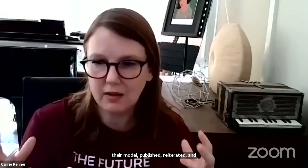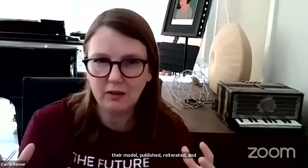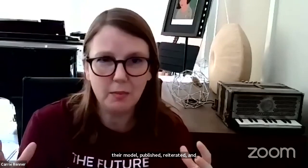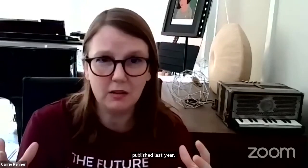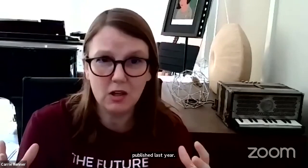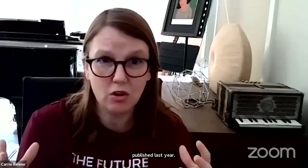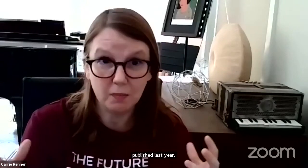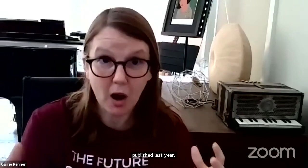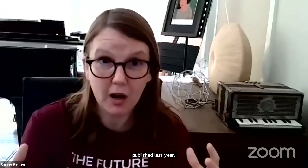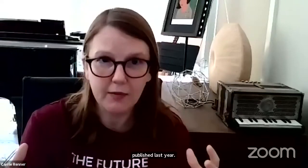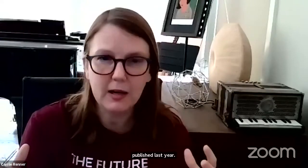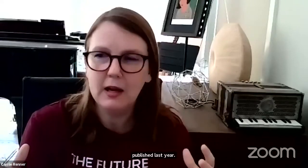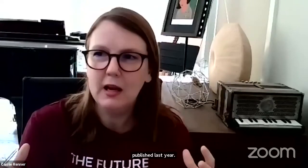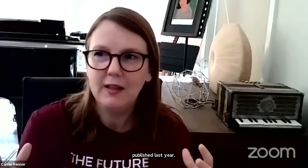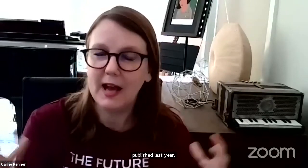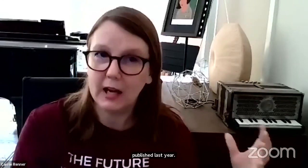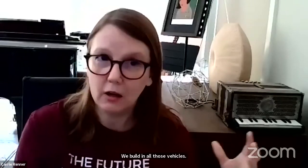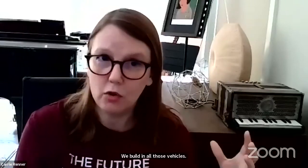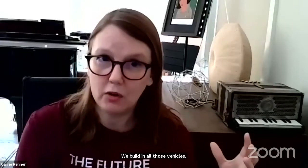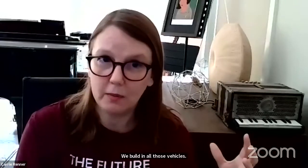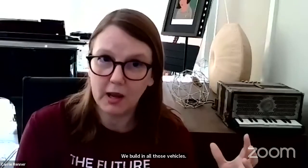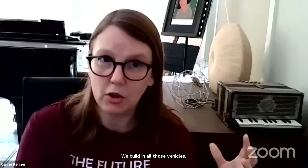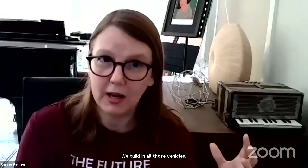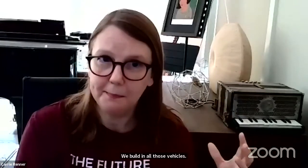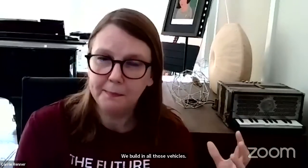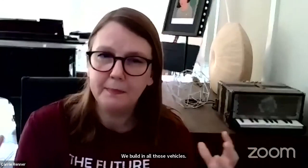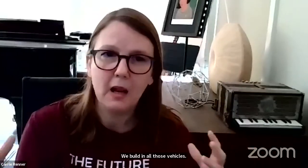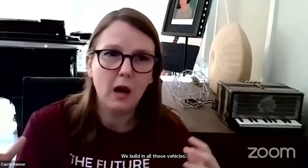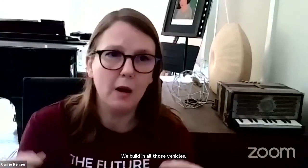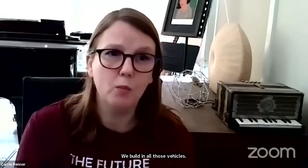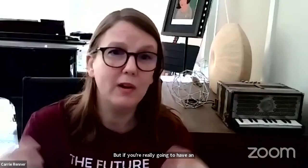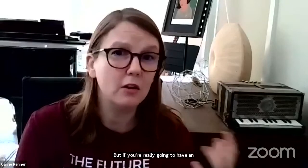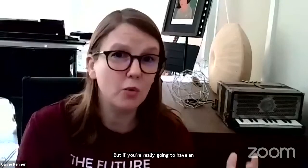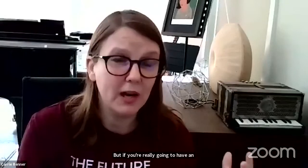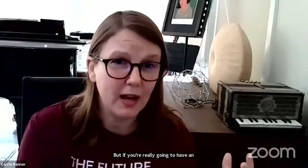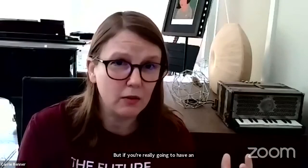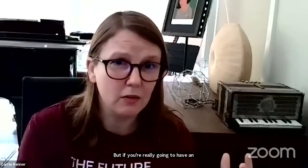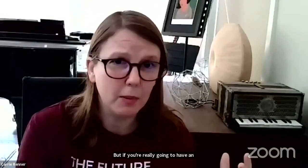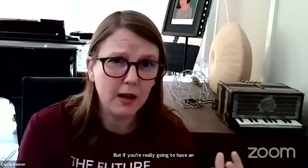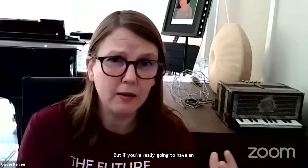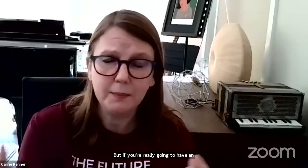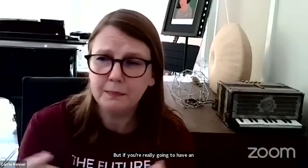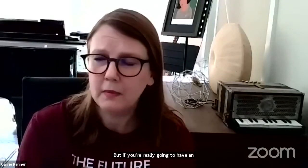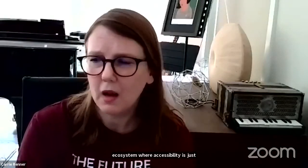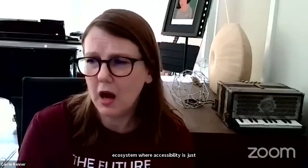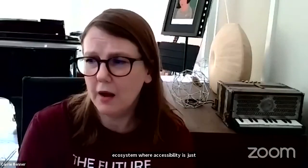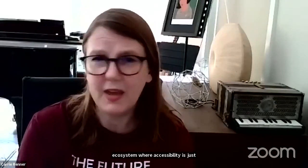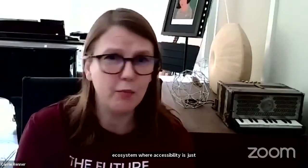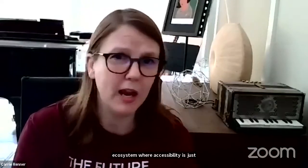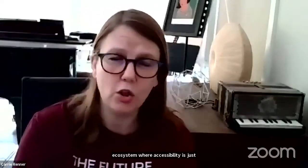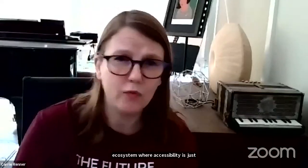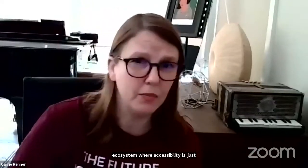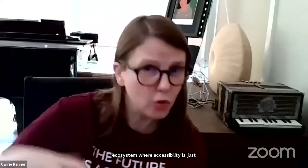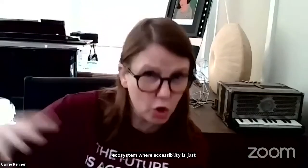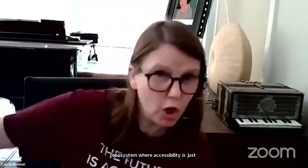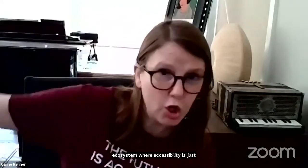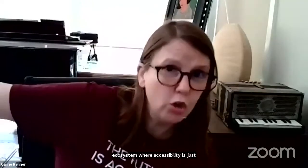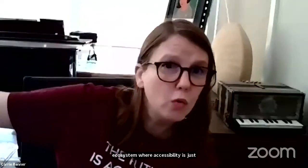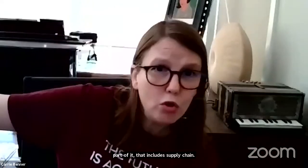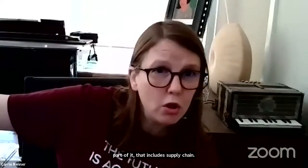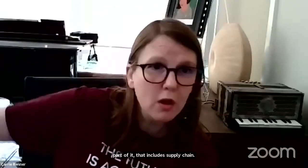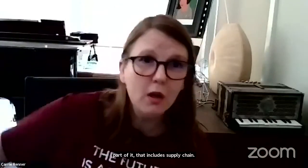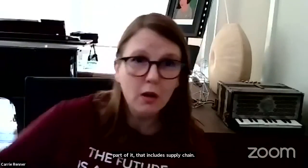where accessibility is just part of it, that includes your supply chain. We got 20,000 suppliers. They range from